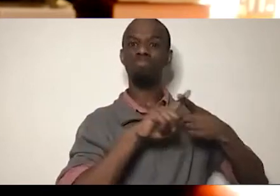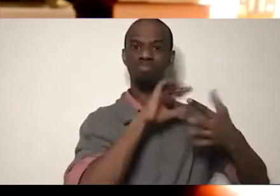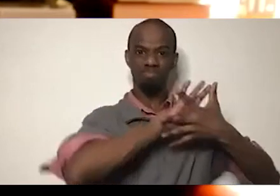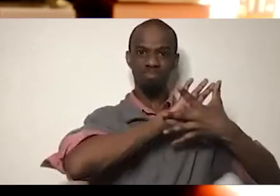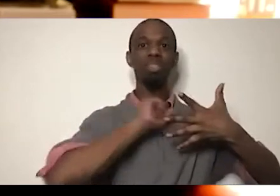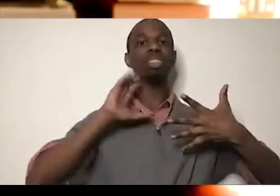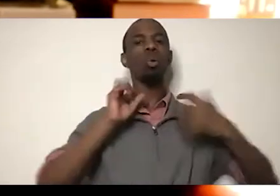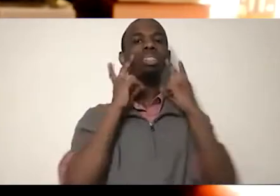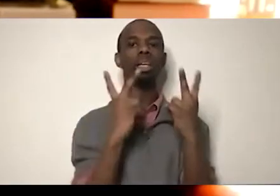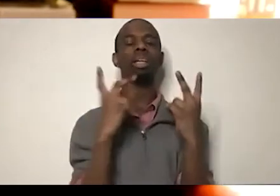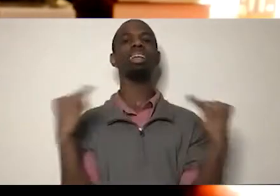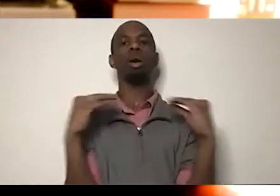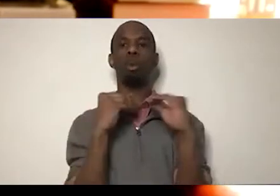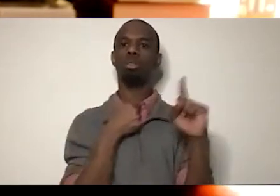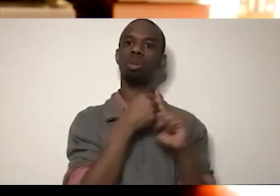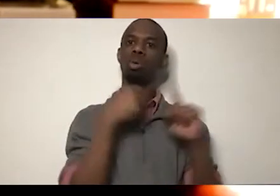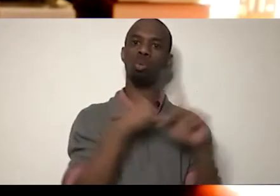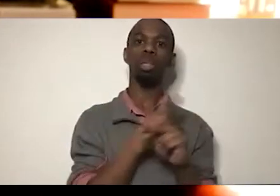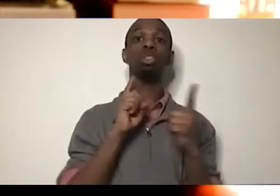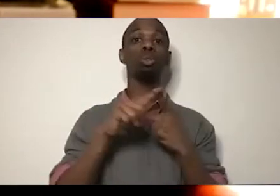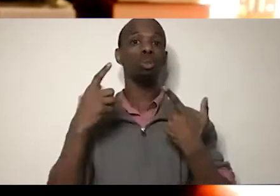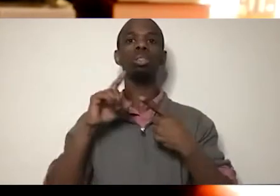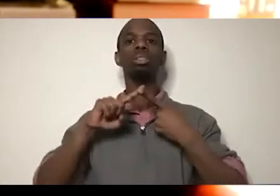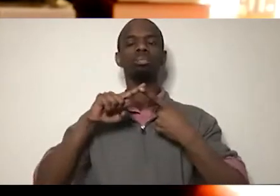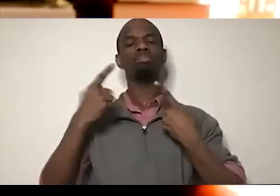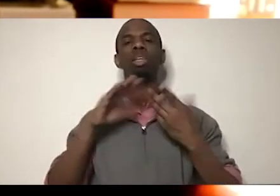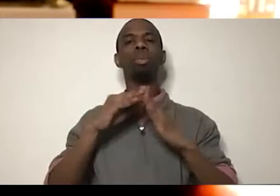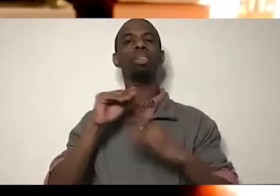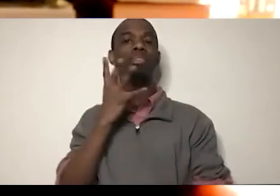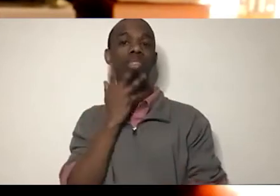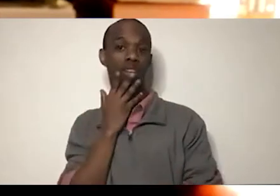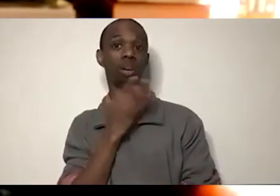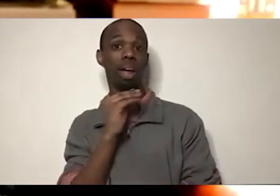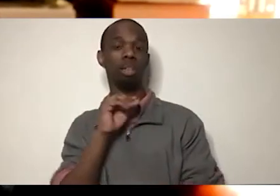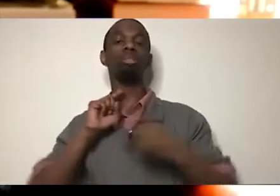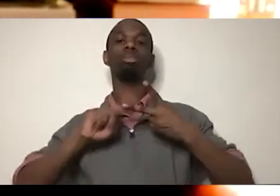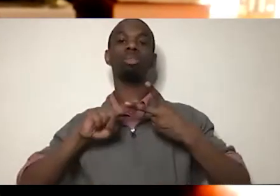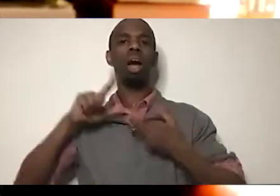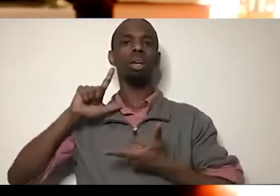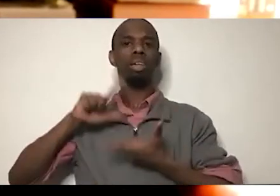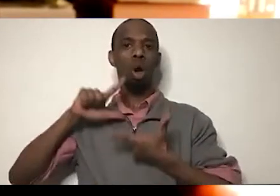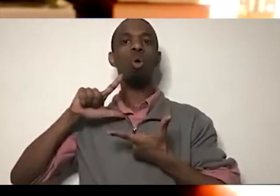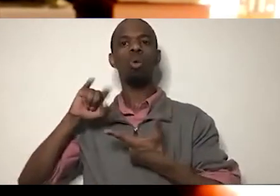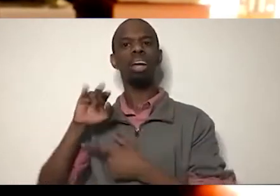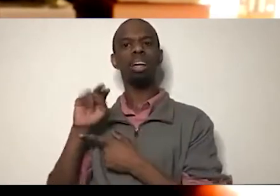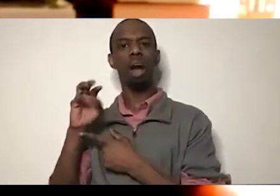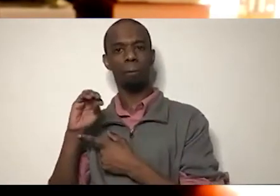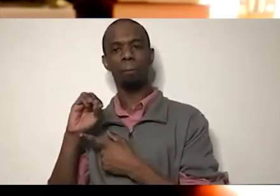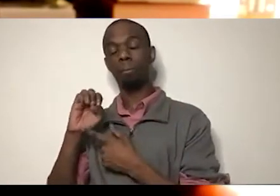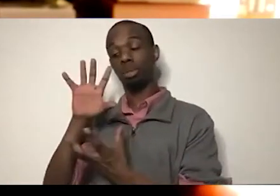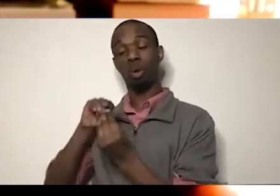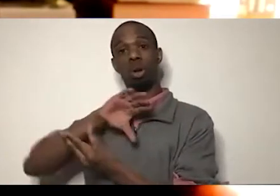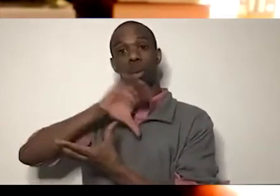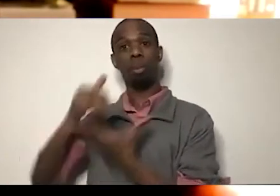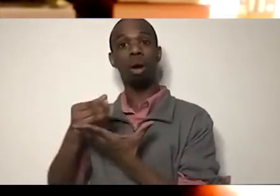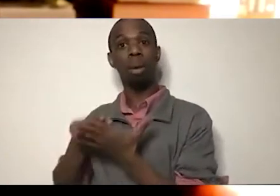result, we understand that polluters often target communities. Why do we have something called Cancer Alley, for God's sakes? And